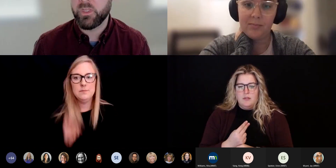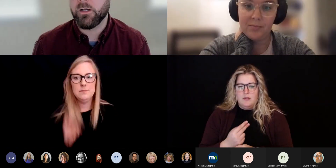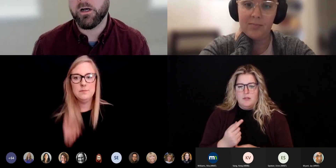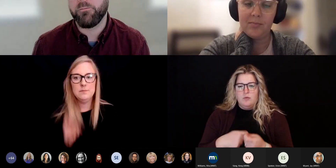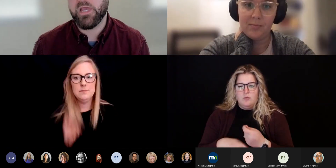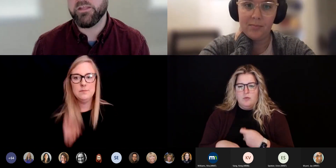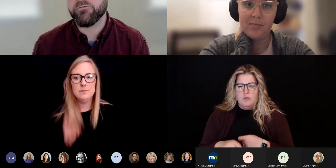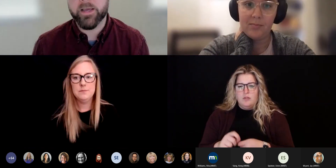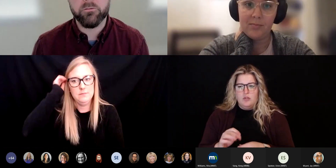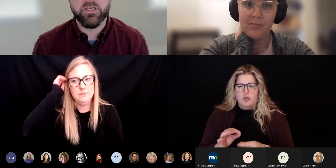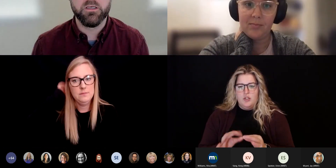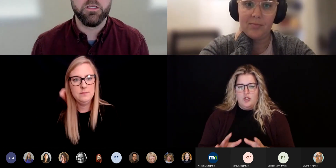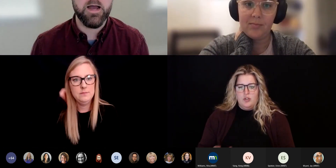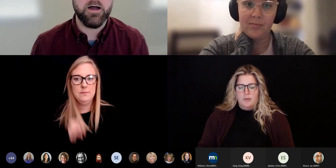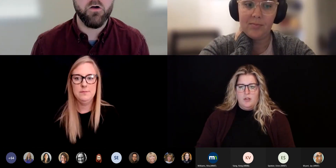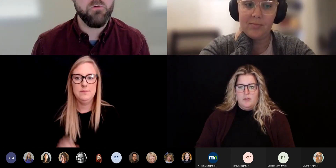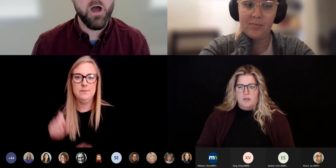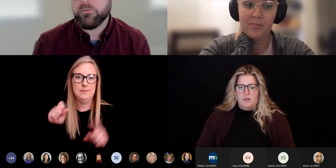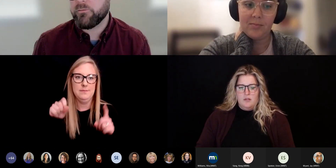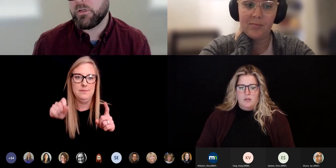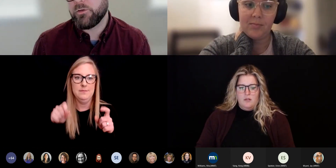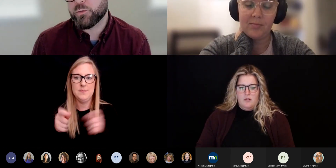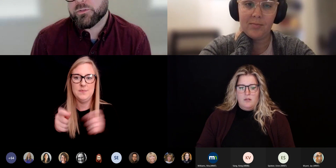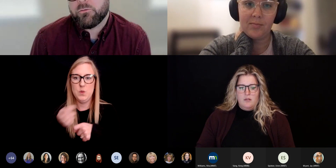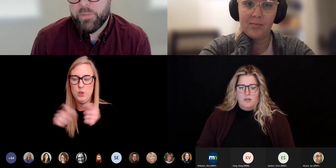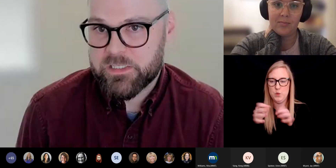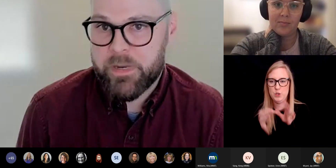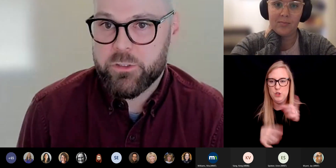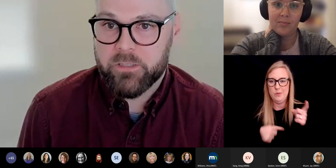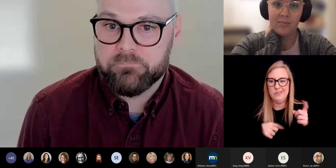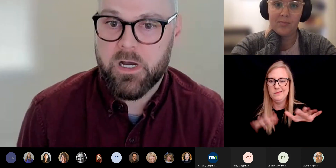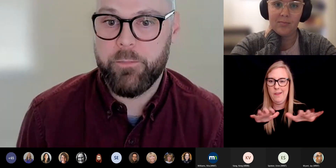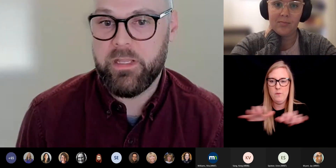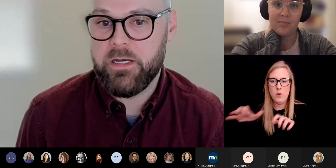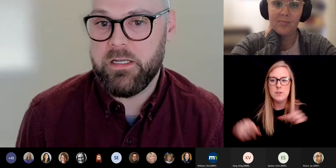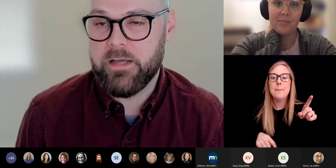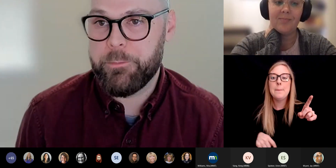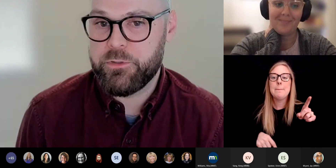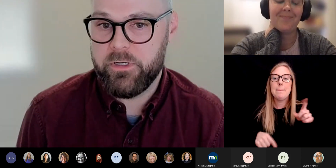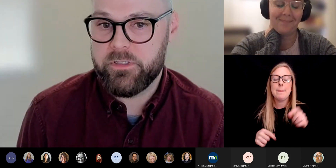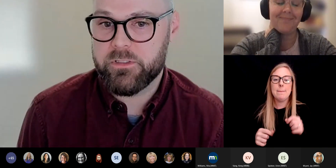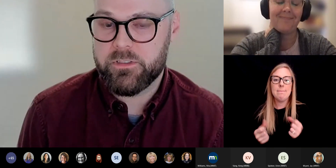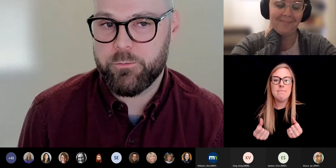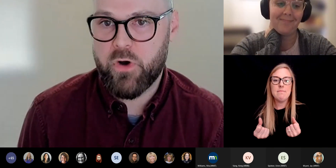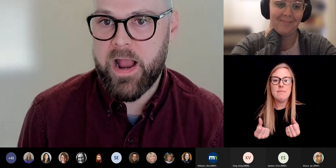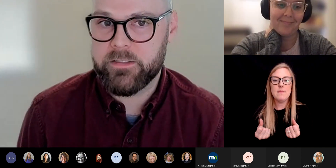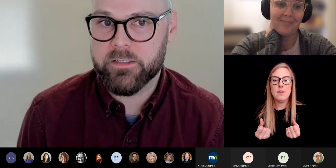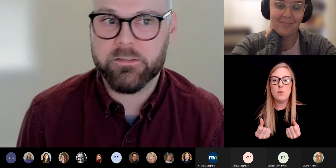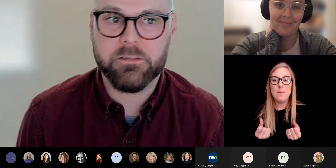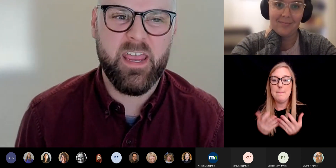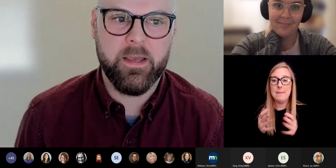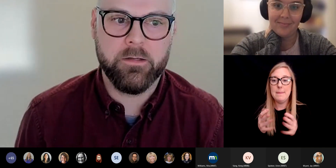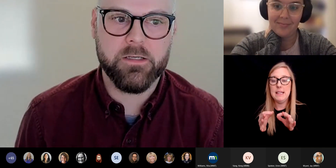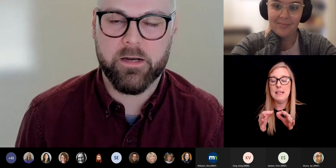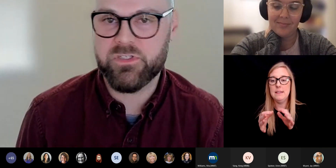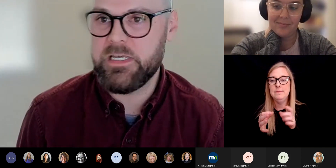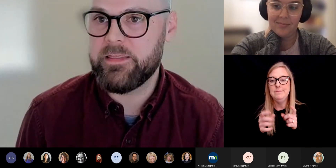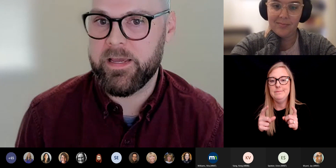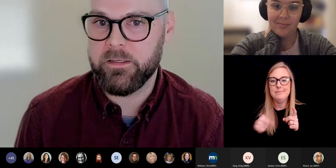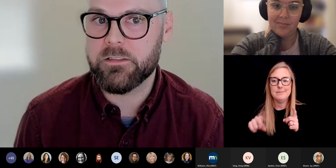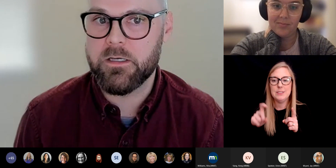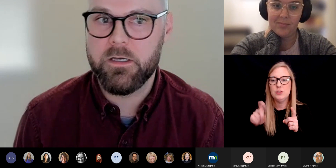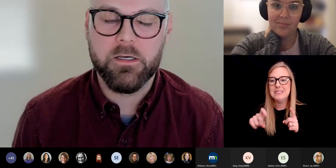them. And then finally, a lot of individuals learn best by doing, and they need the opportunity to practice and